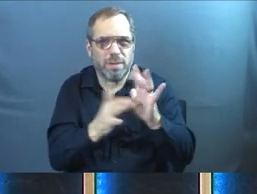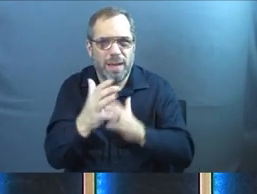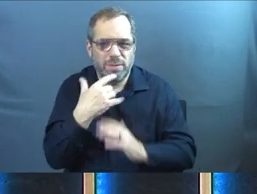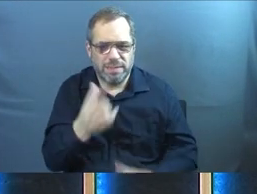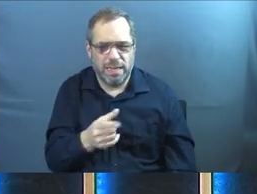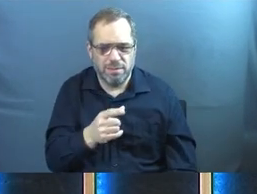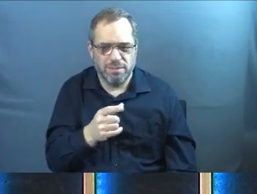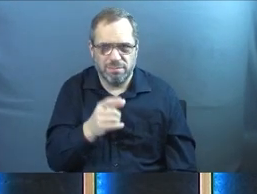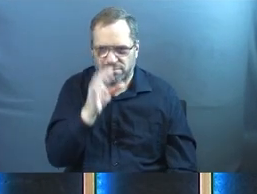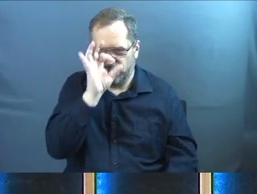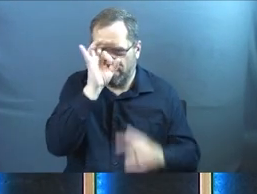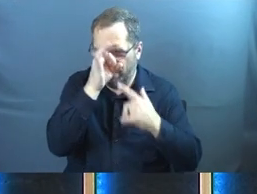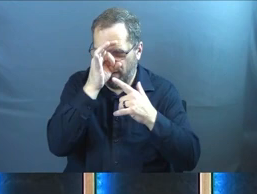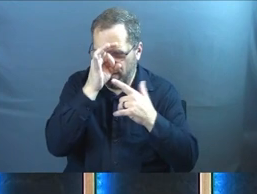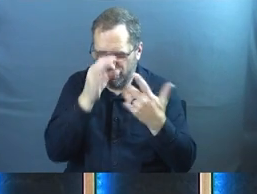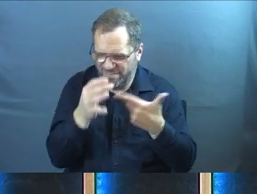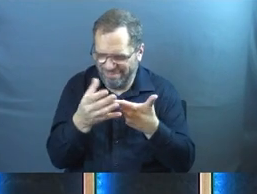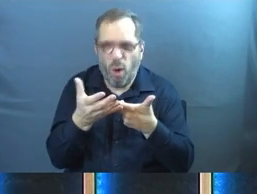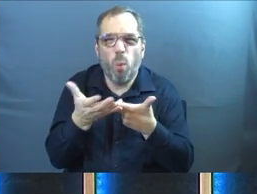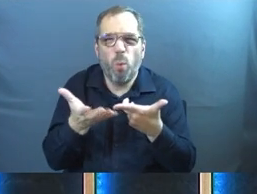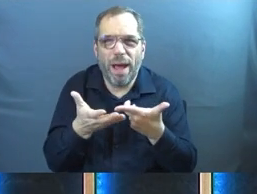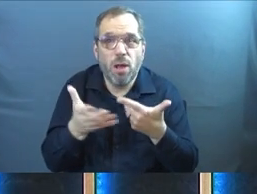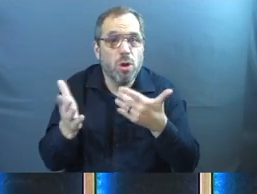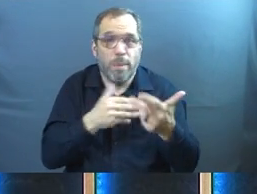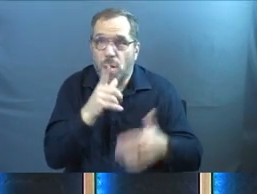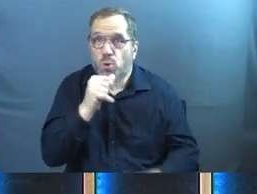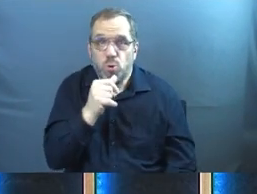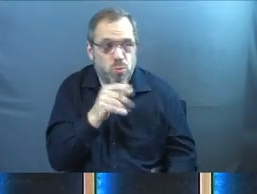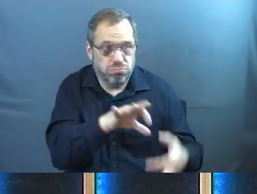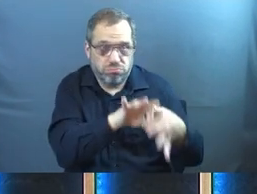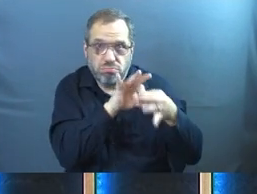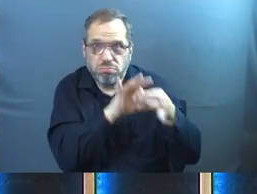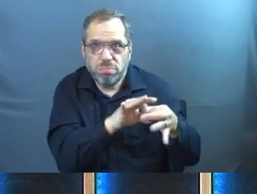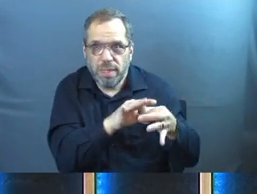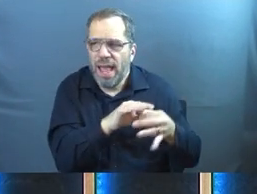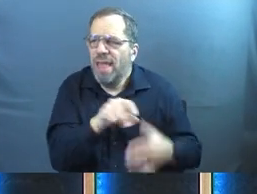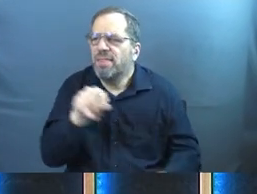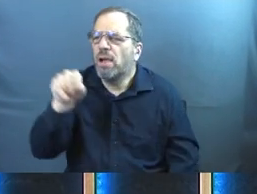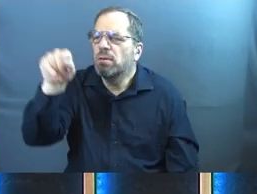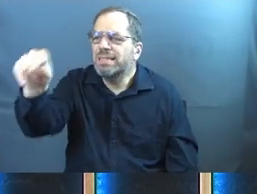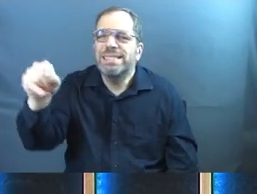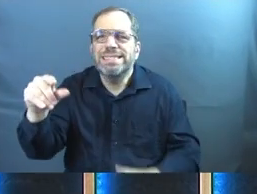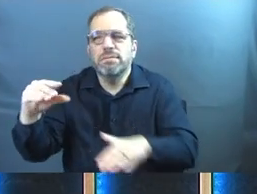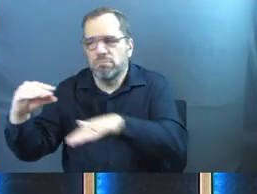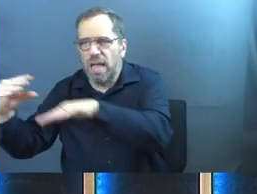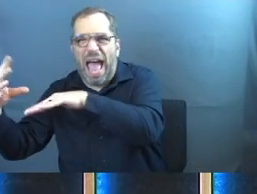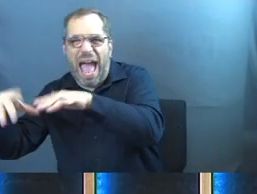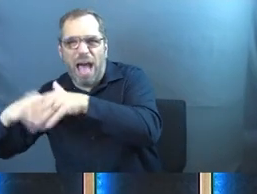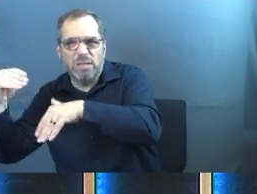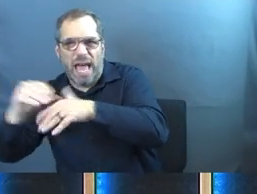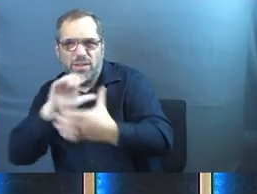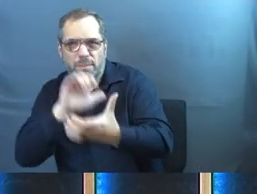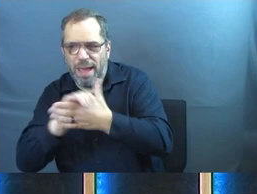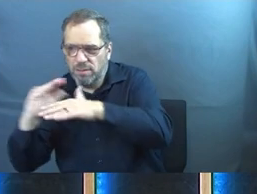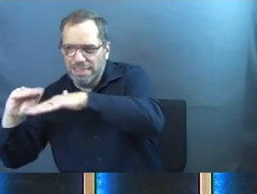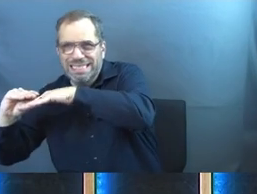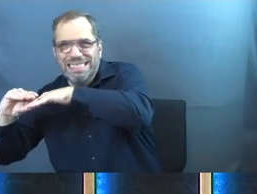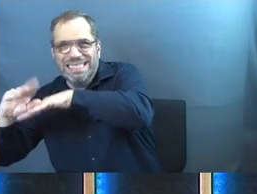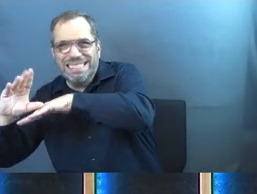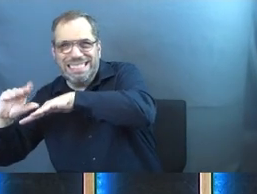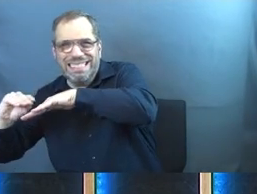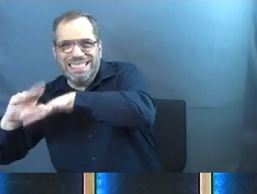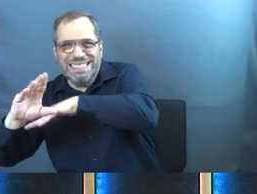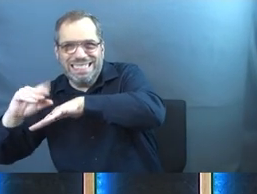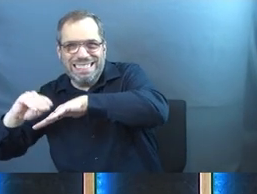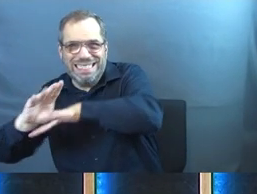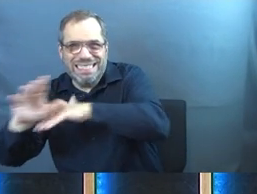that. It just says, hey, no matter who you are today, there are some things that are coming from the outside trying to ruin